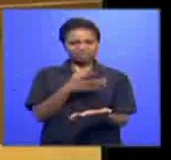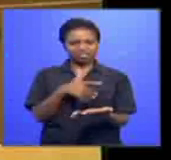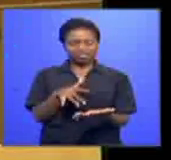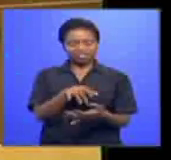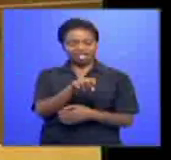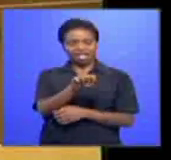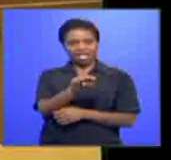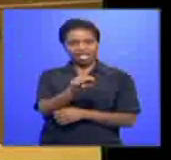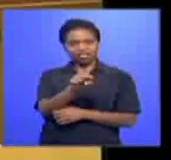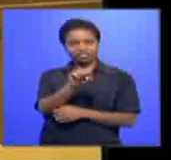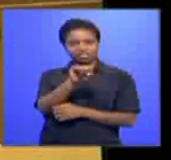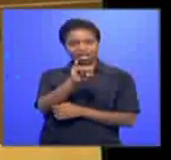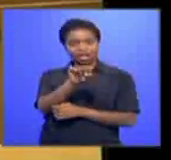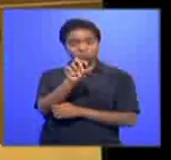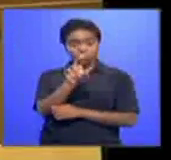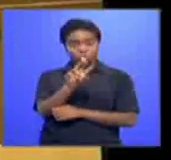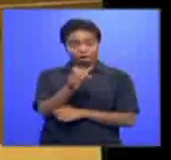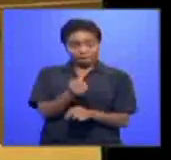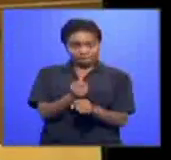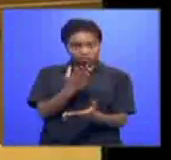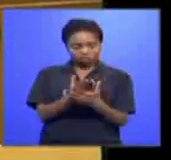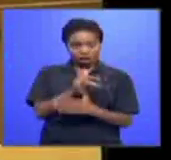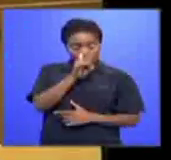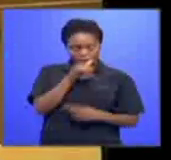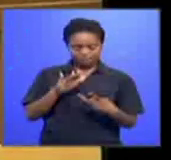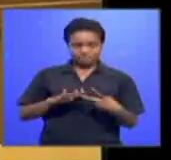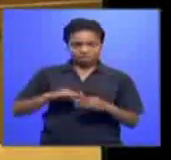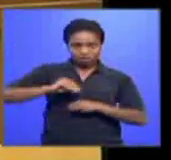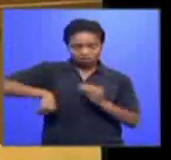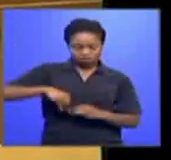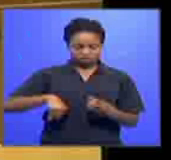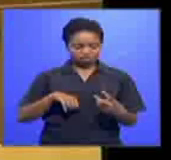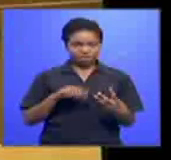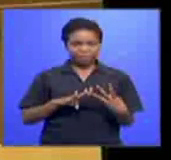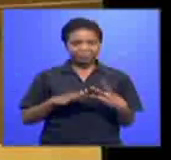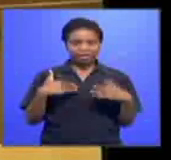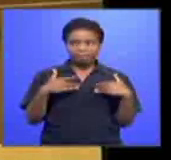investigate allegations of corruption, fraud, or maladministration